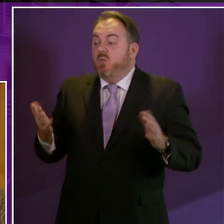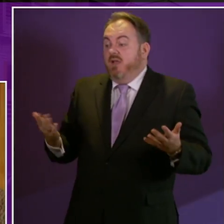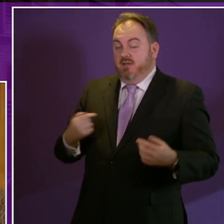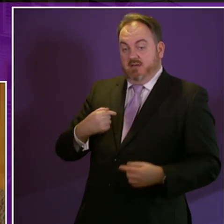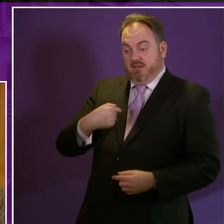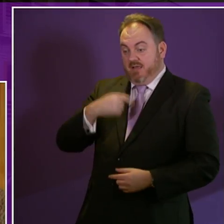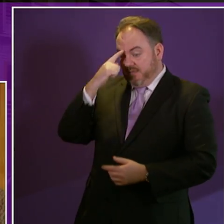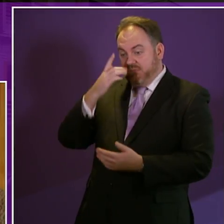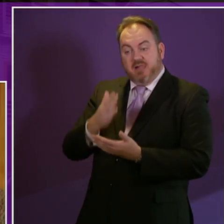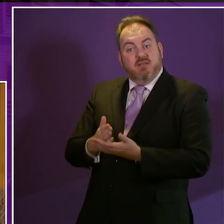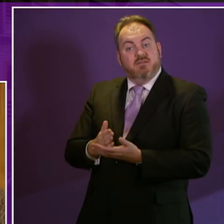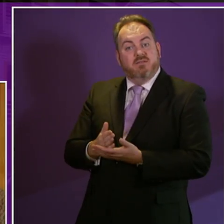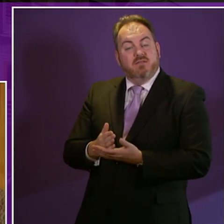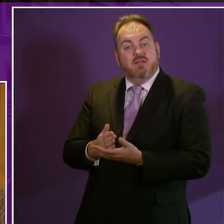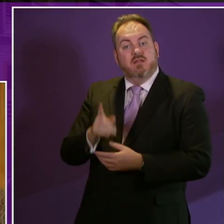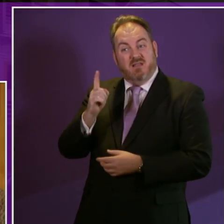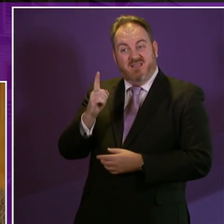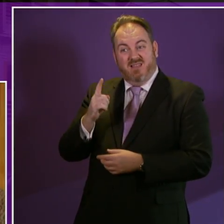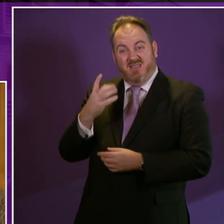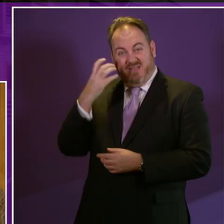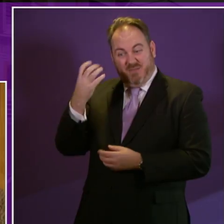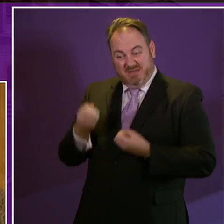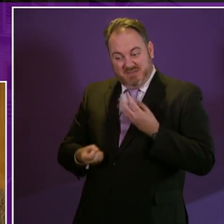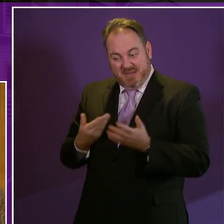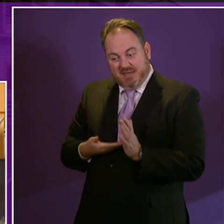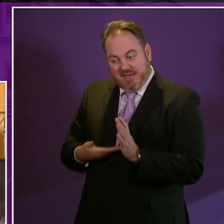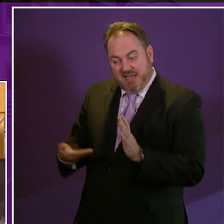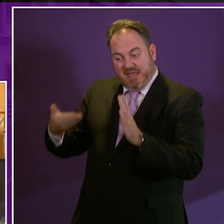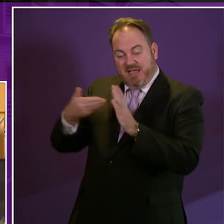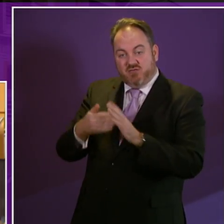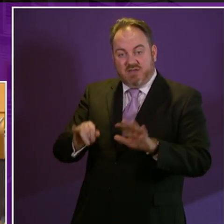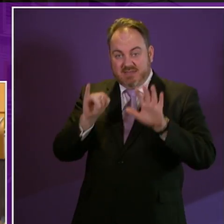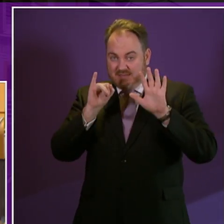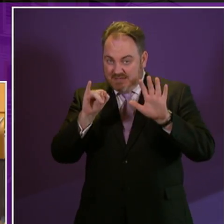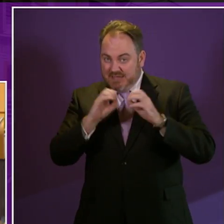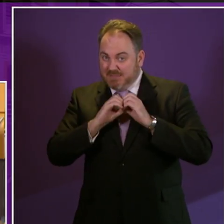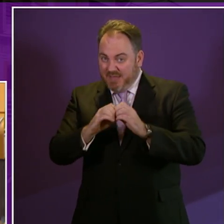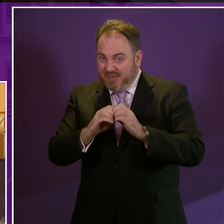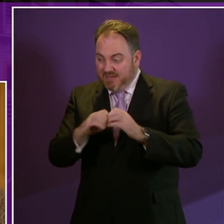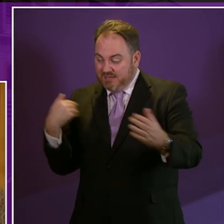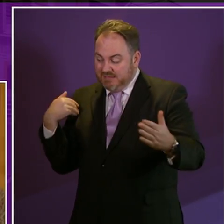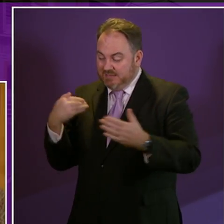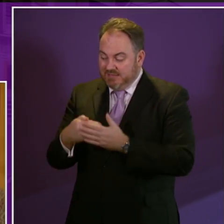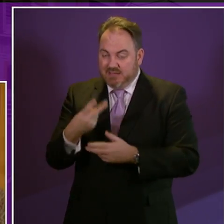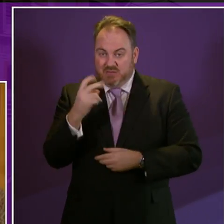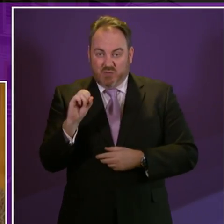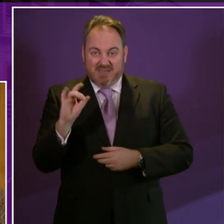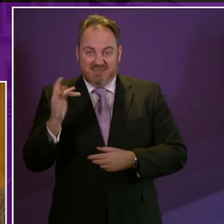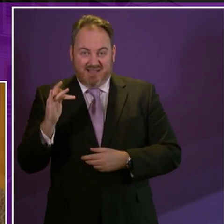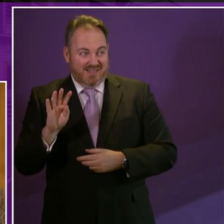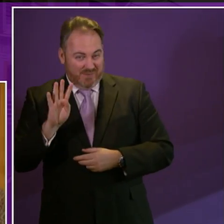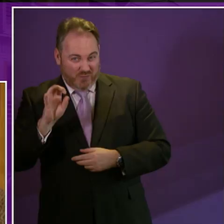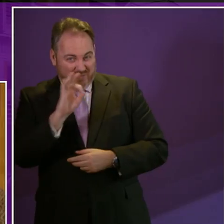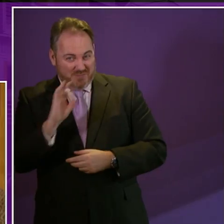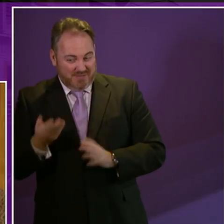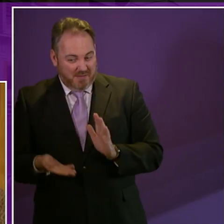that the UK Government has put in 6 billion pounds extra spent a year since 2010 a 14% increase we need